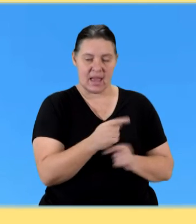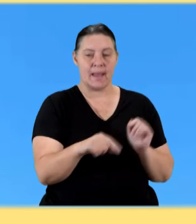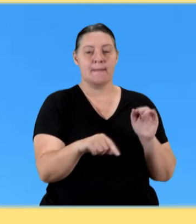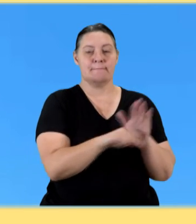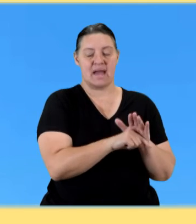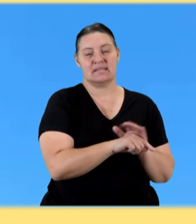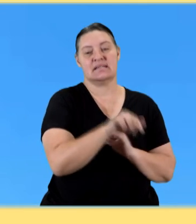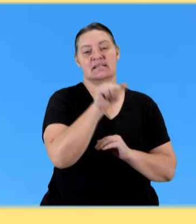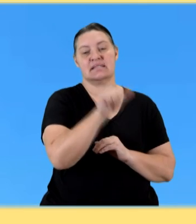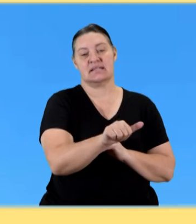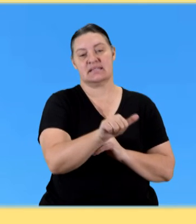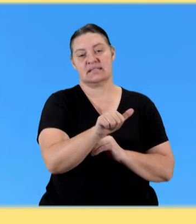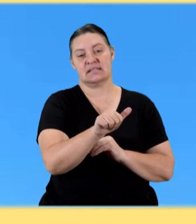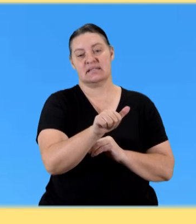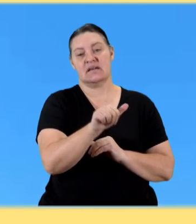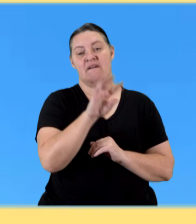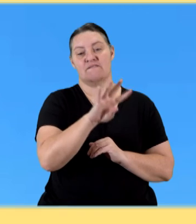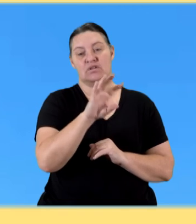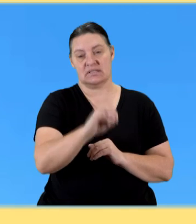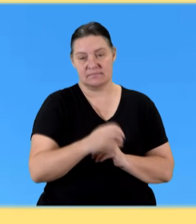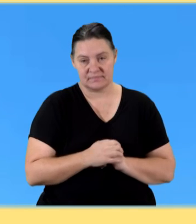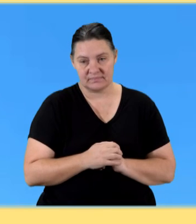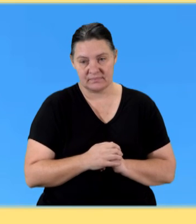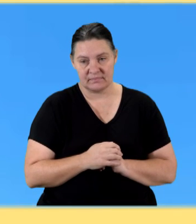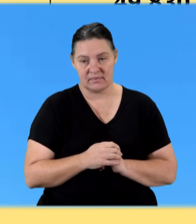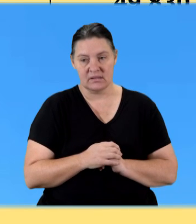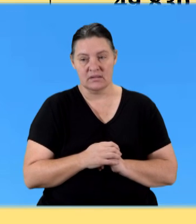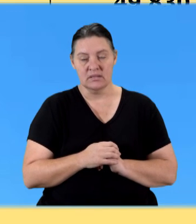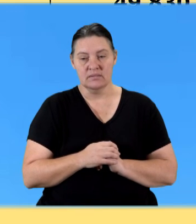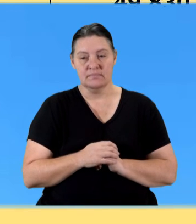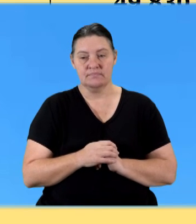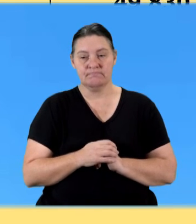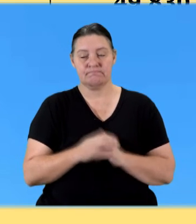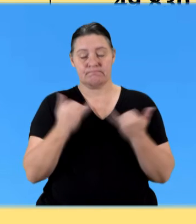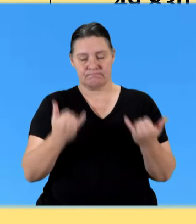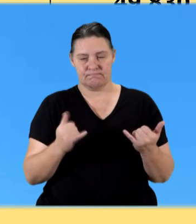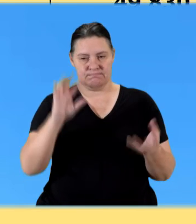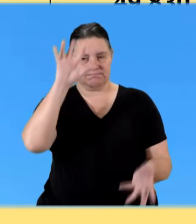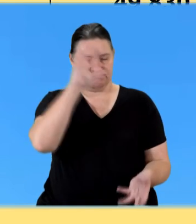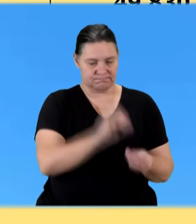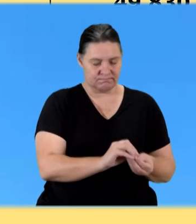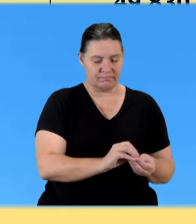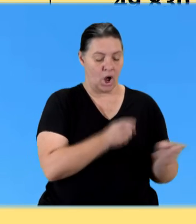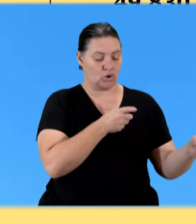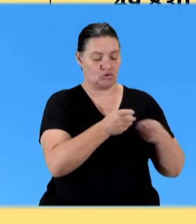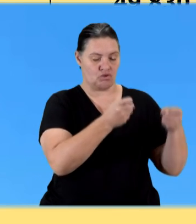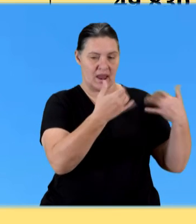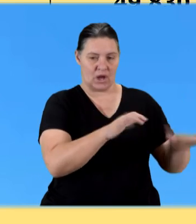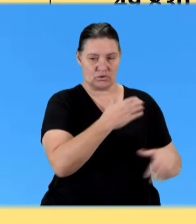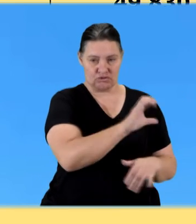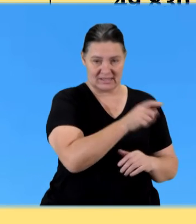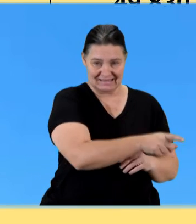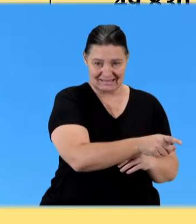minus 640. Here is the complete creditors control